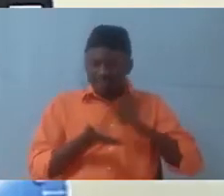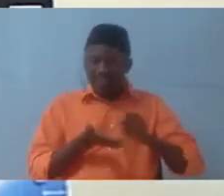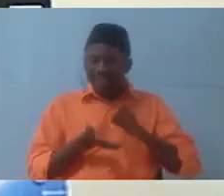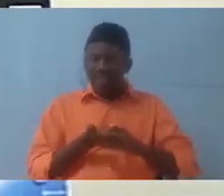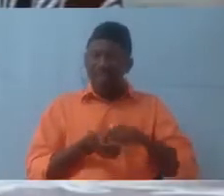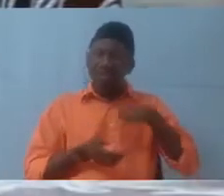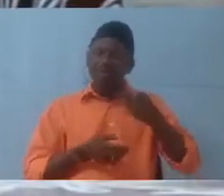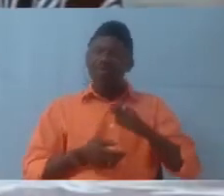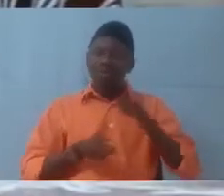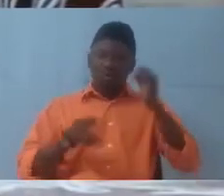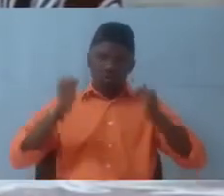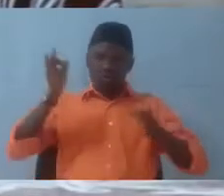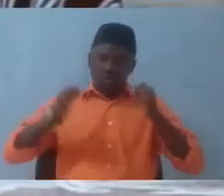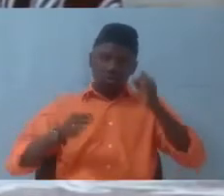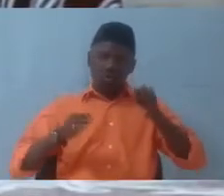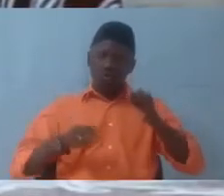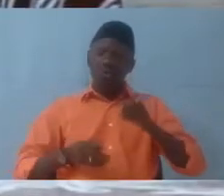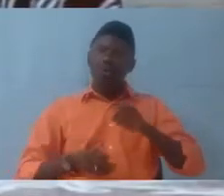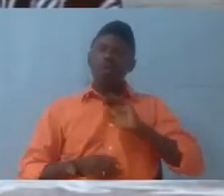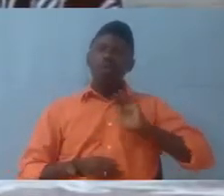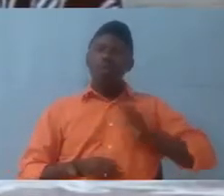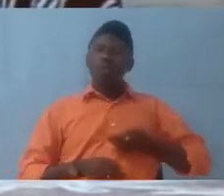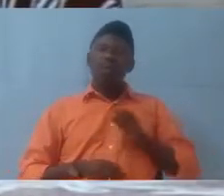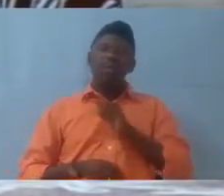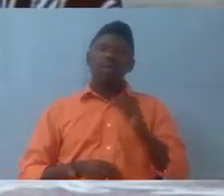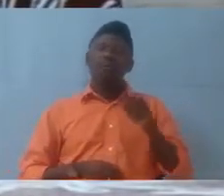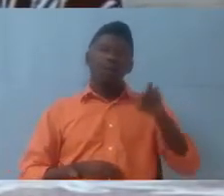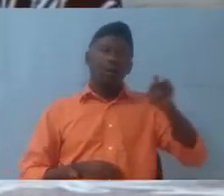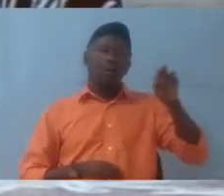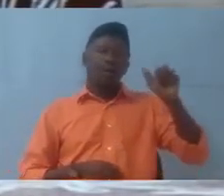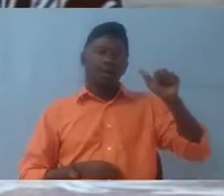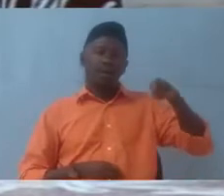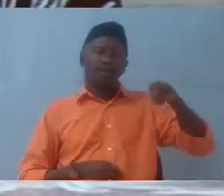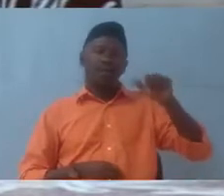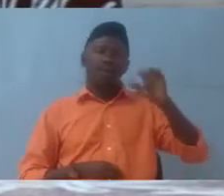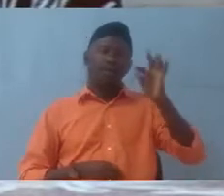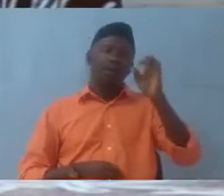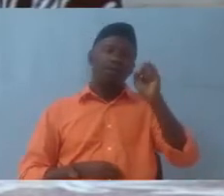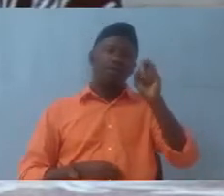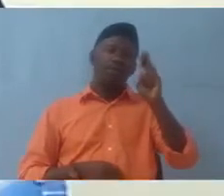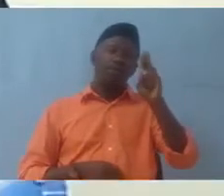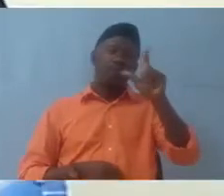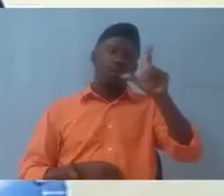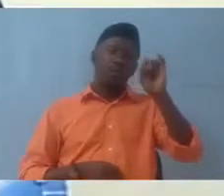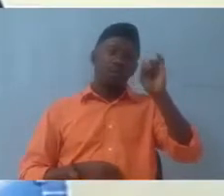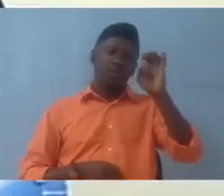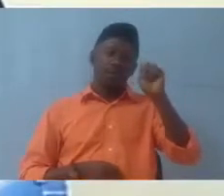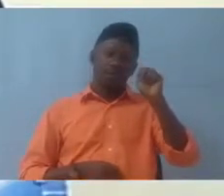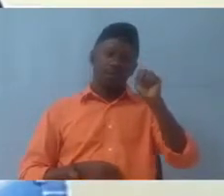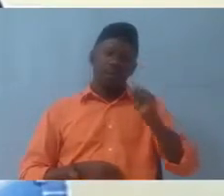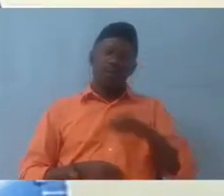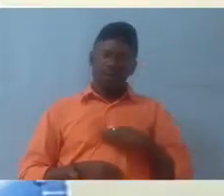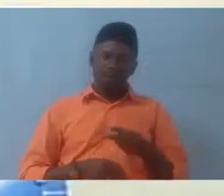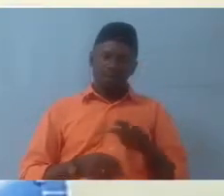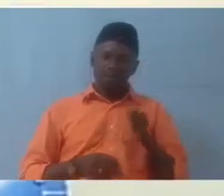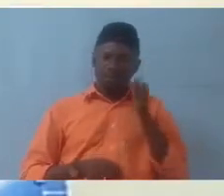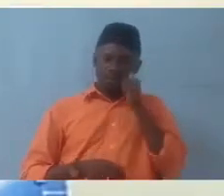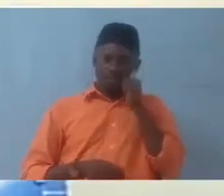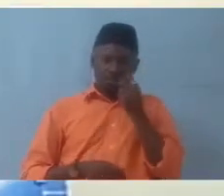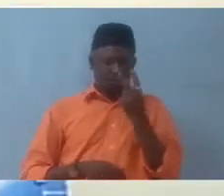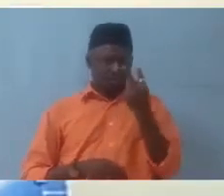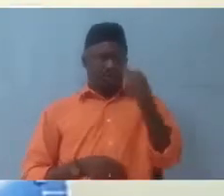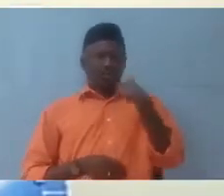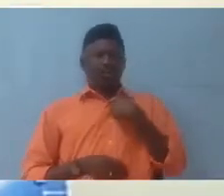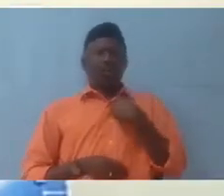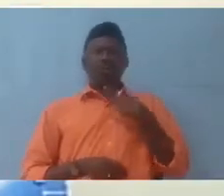Ki nga xamé mo nekkon registrar bu court bi ku ñu xamé Ramatulai faté na nim sant nak. I also saw her walking towards me in the courtroom. Ma gis ko mu ngi